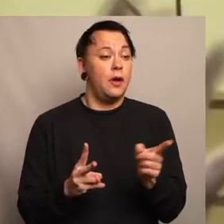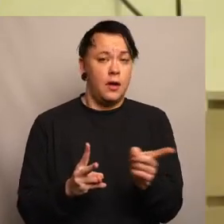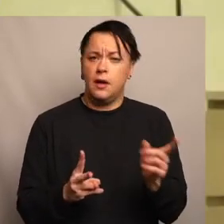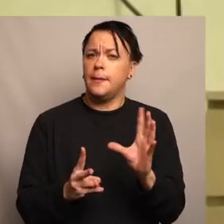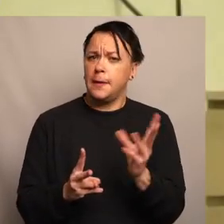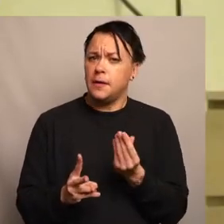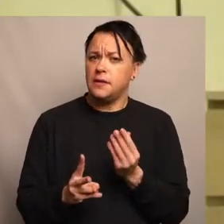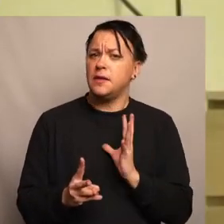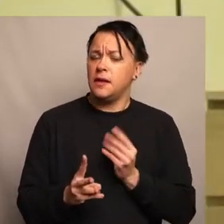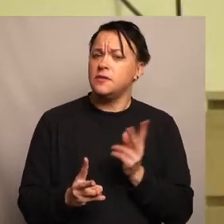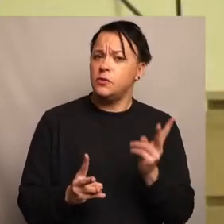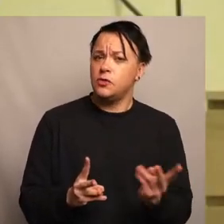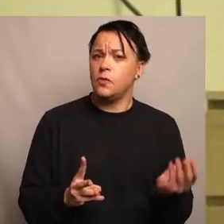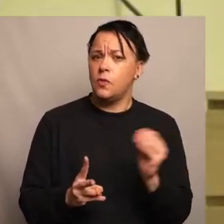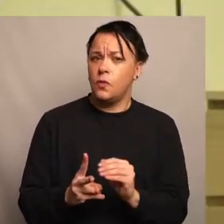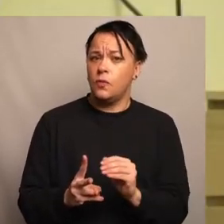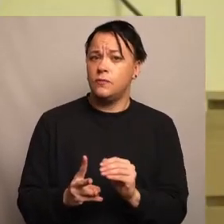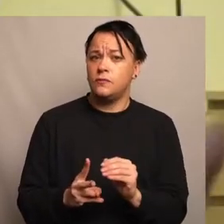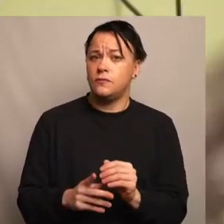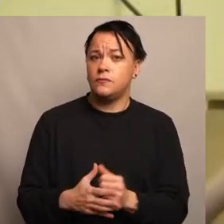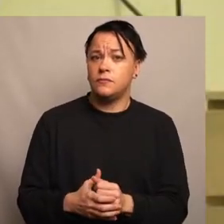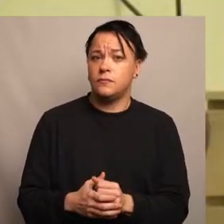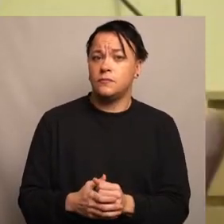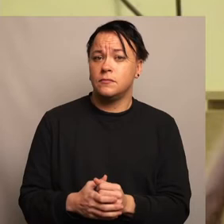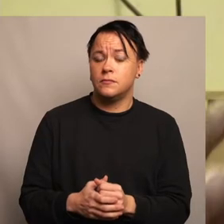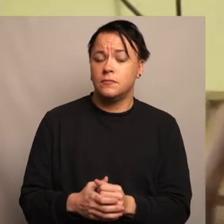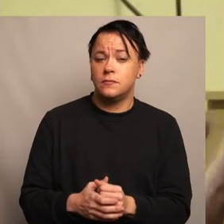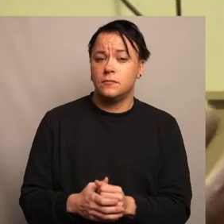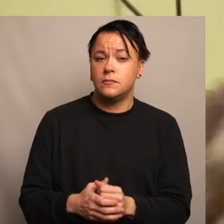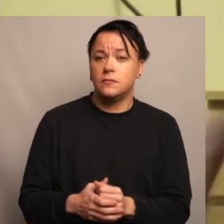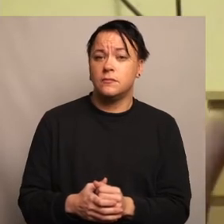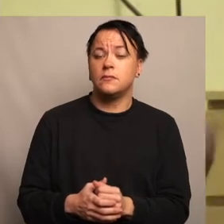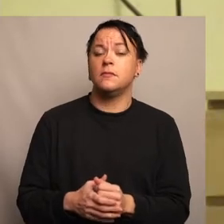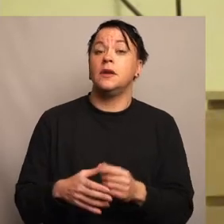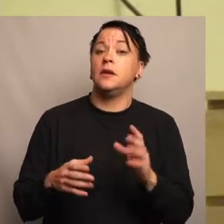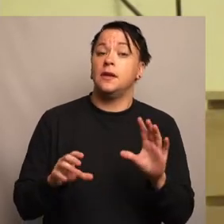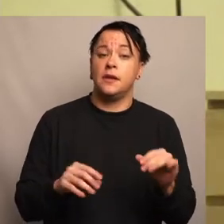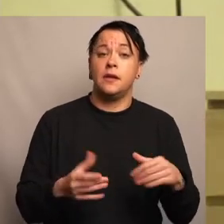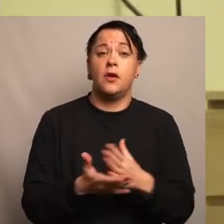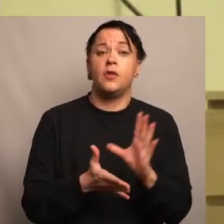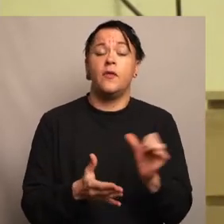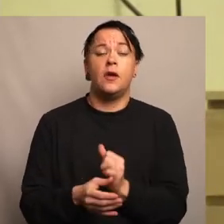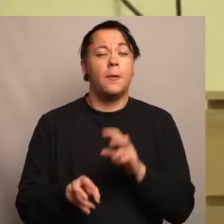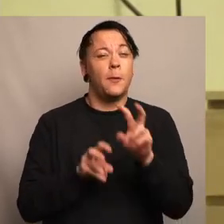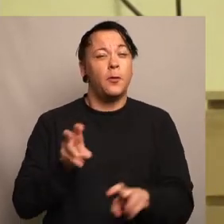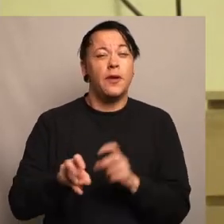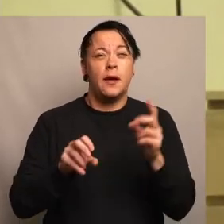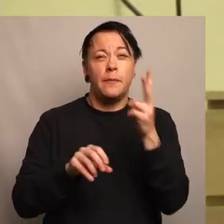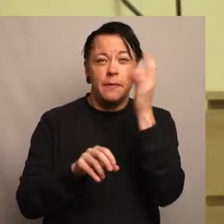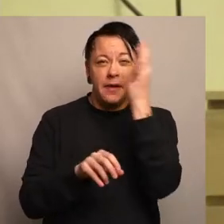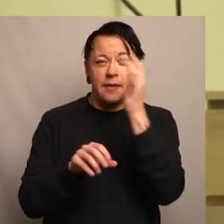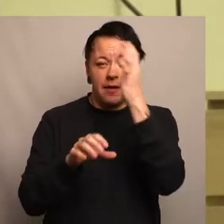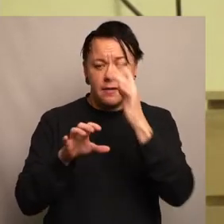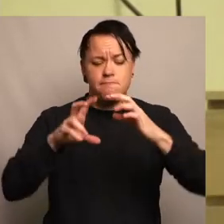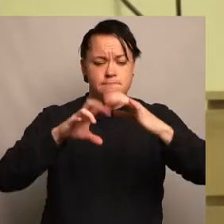the very fabric of our societies, the way we exist today in this control setting, but also alter our language, you know? And I